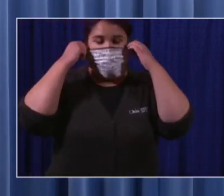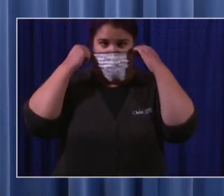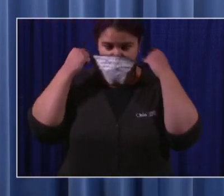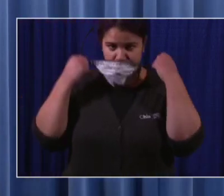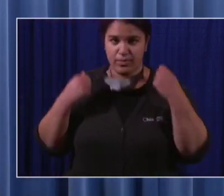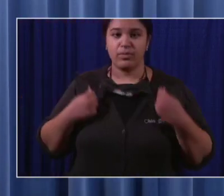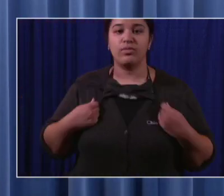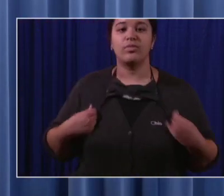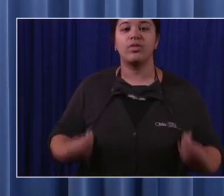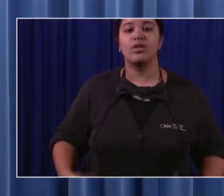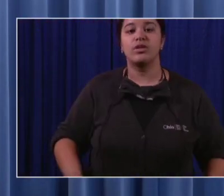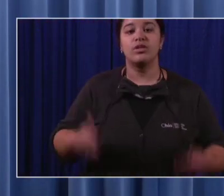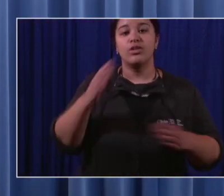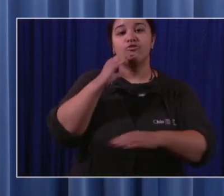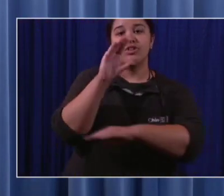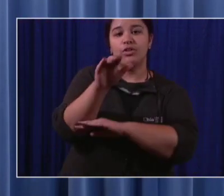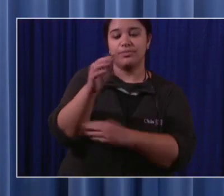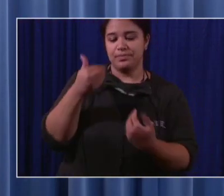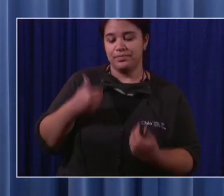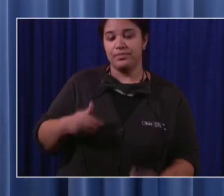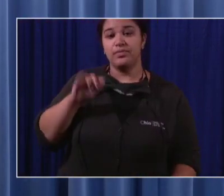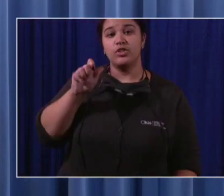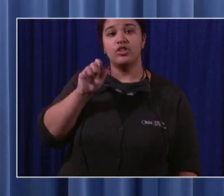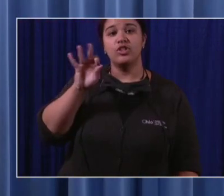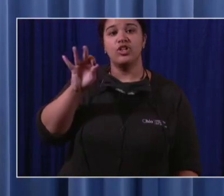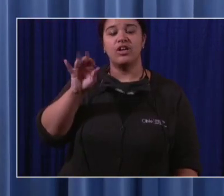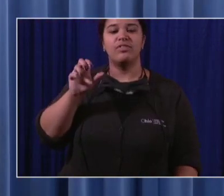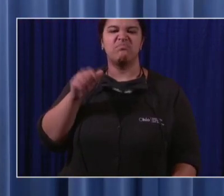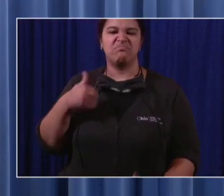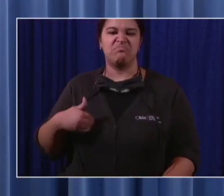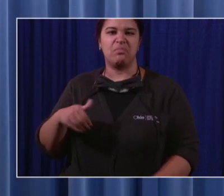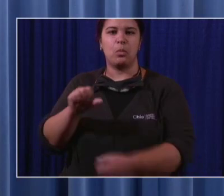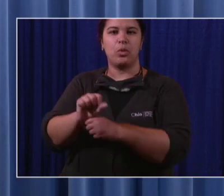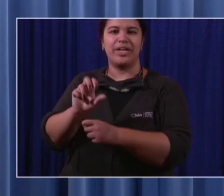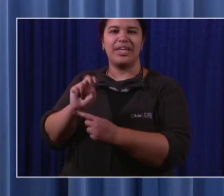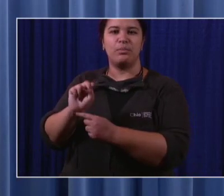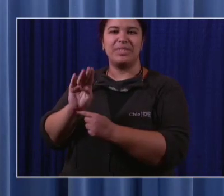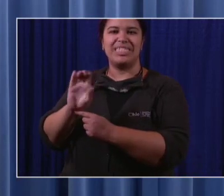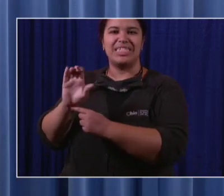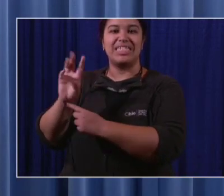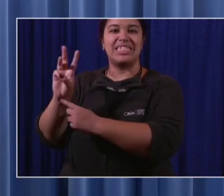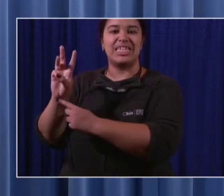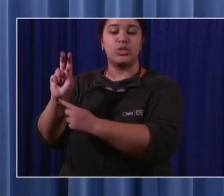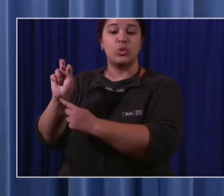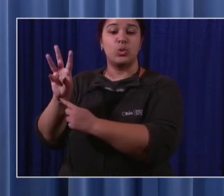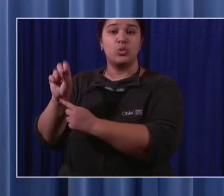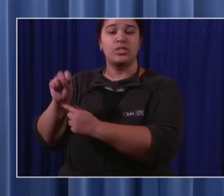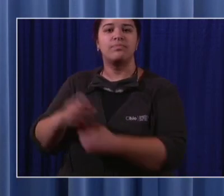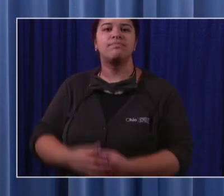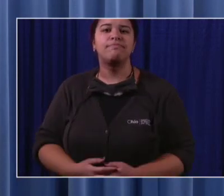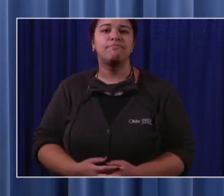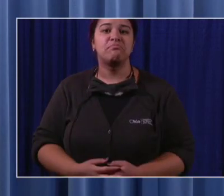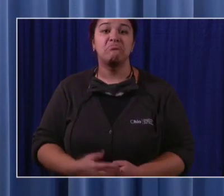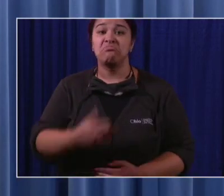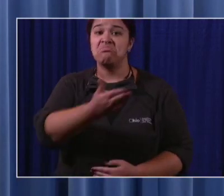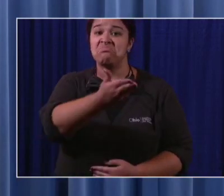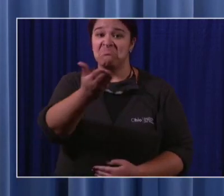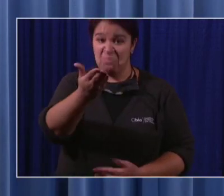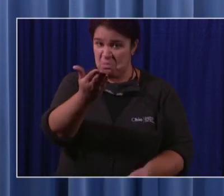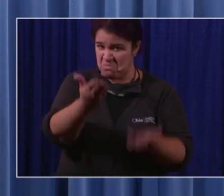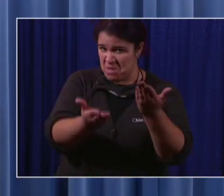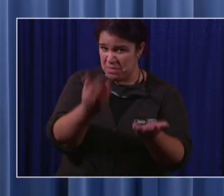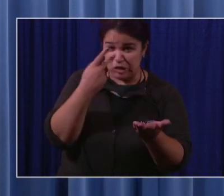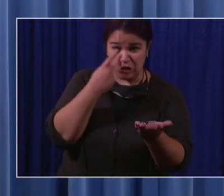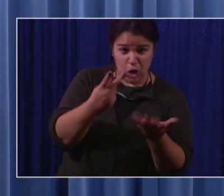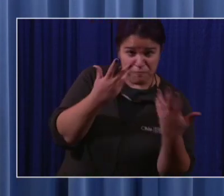Good afternoon, Governor. Jeff Reddick from ABC 6 News in Columbus. You may have seen by now that President Trump has floated the idea of